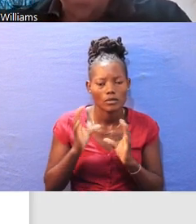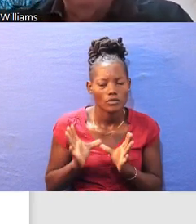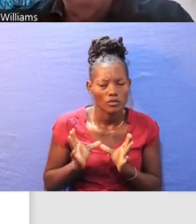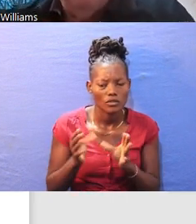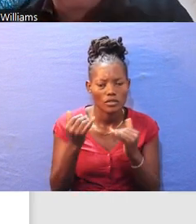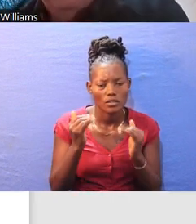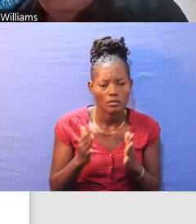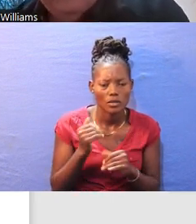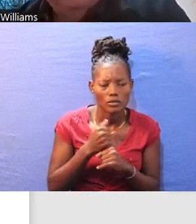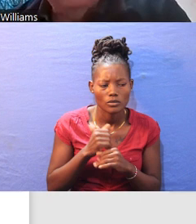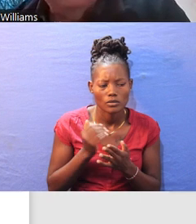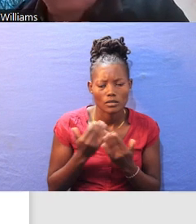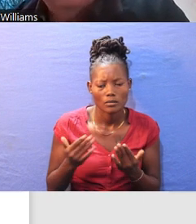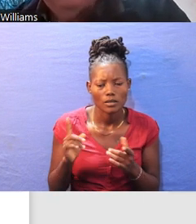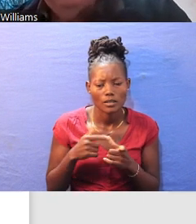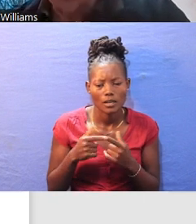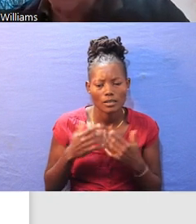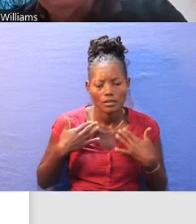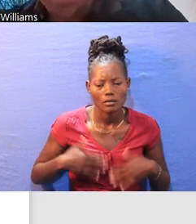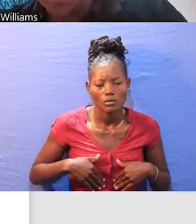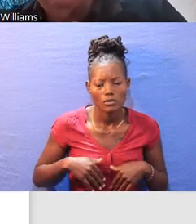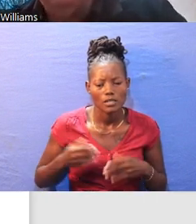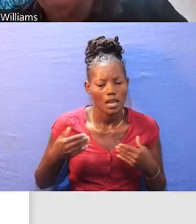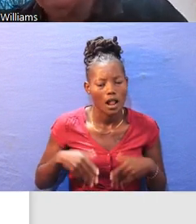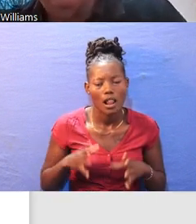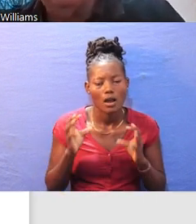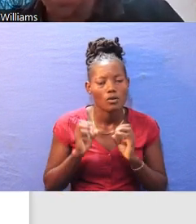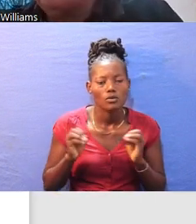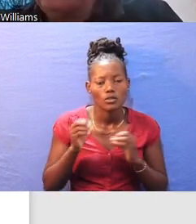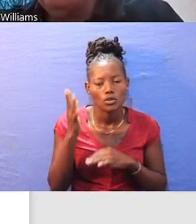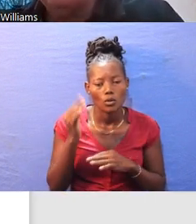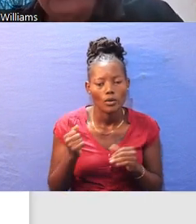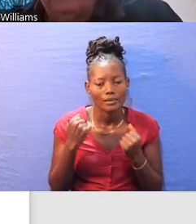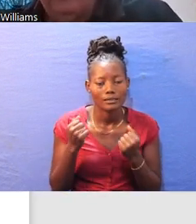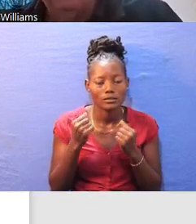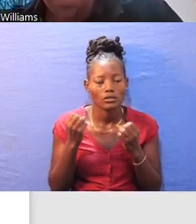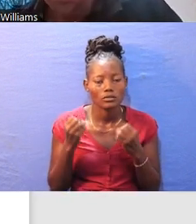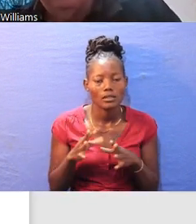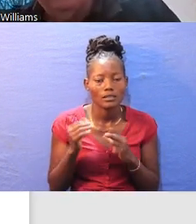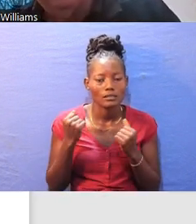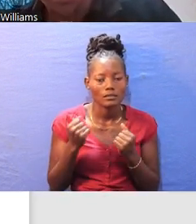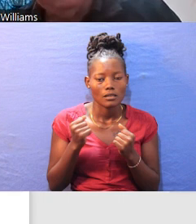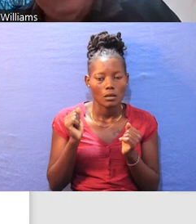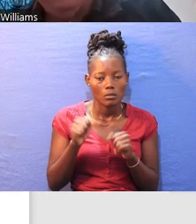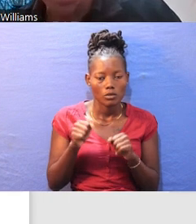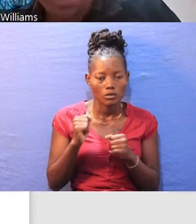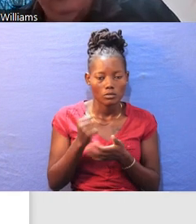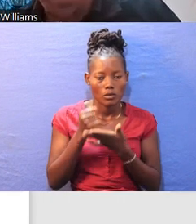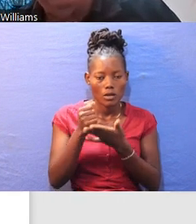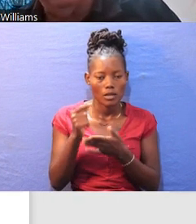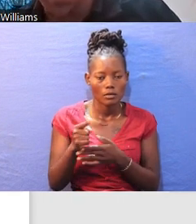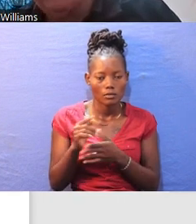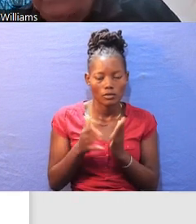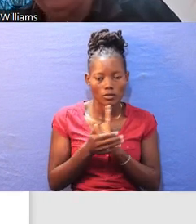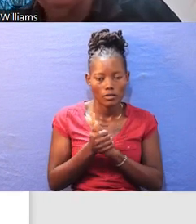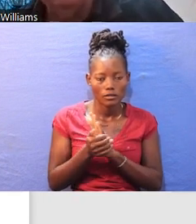sometimes forces an athlete to do something his body just will not allow him to do because he's not strong enough. So strength can help